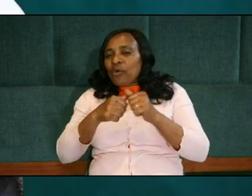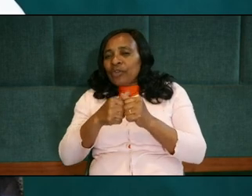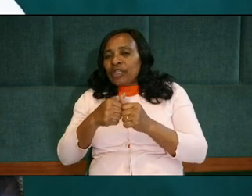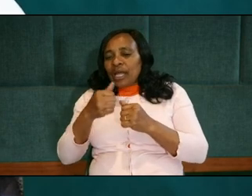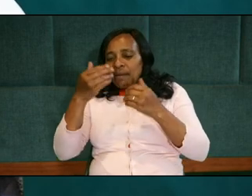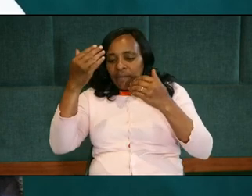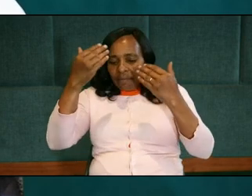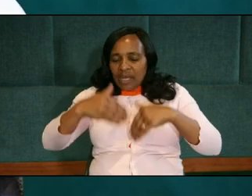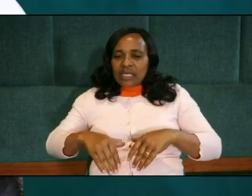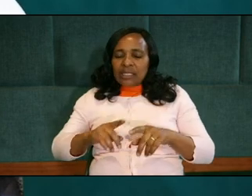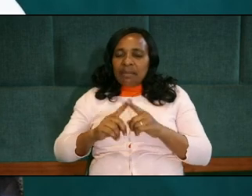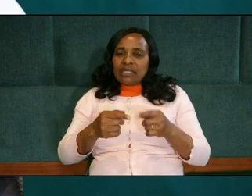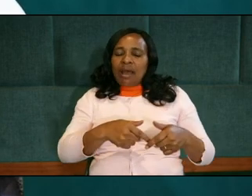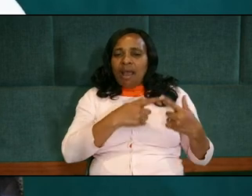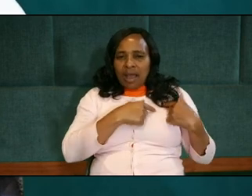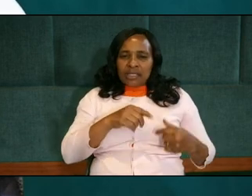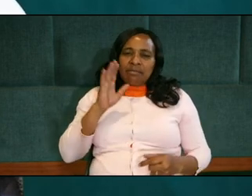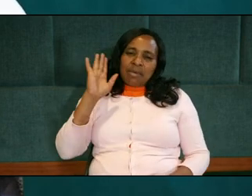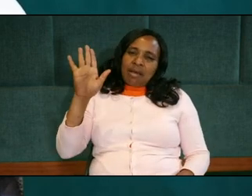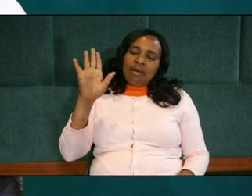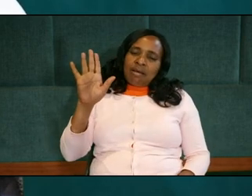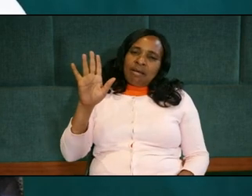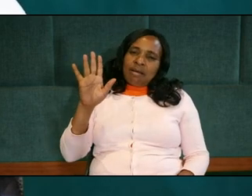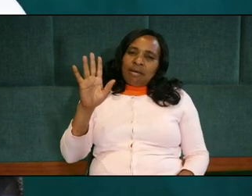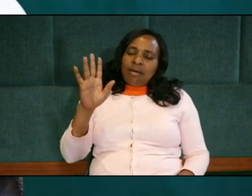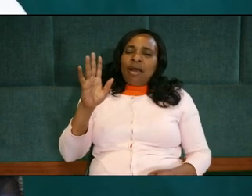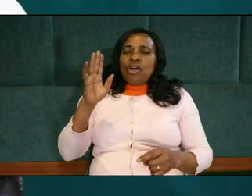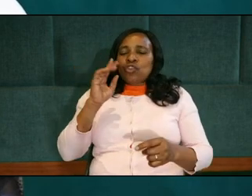heart. So